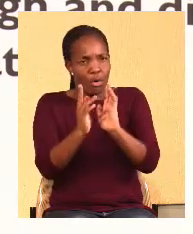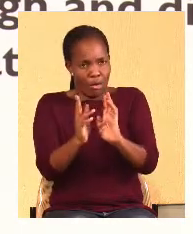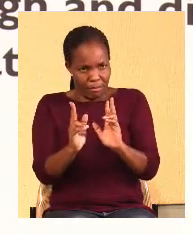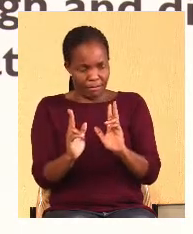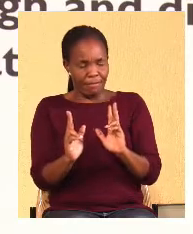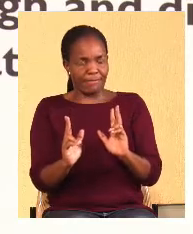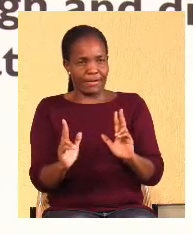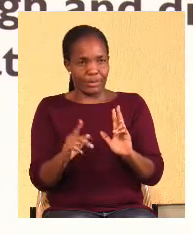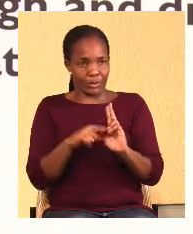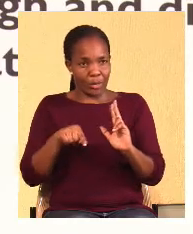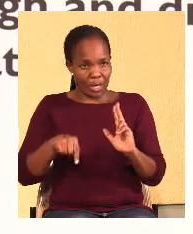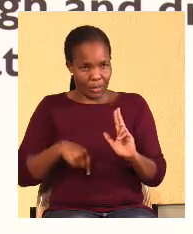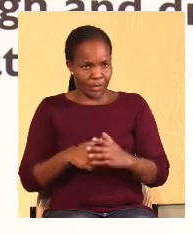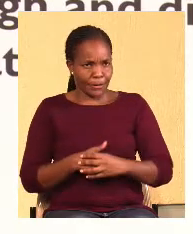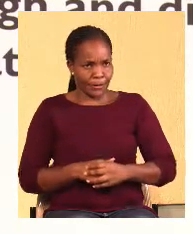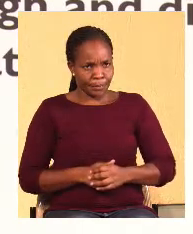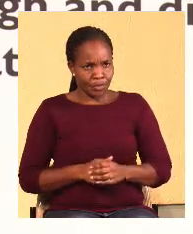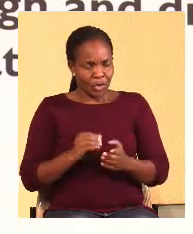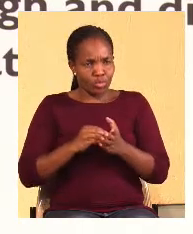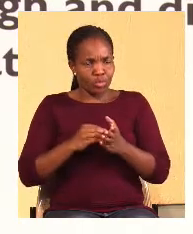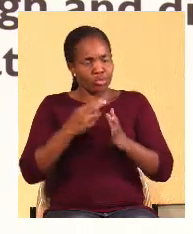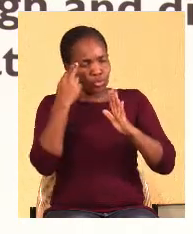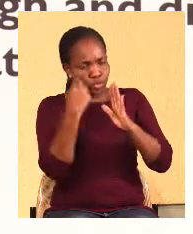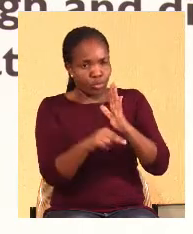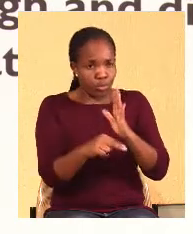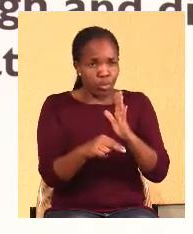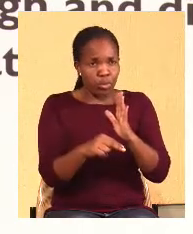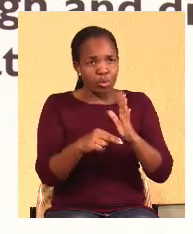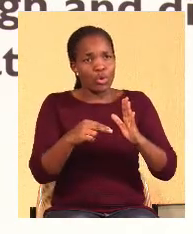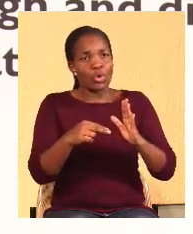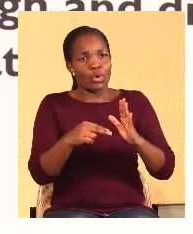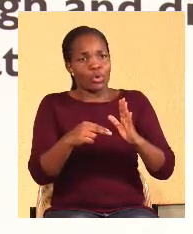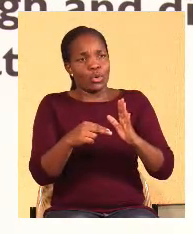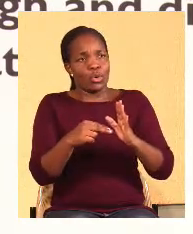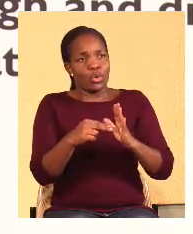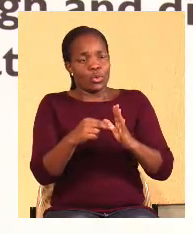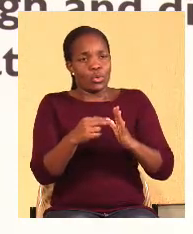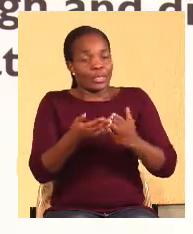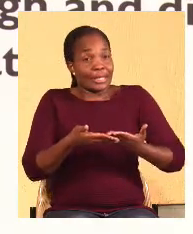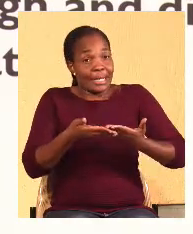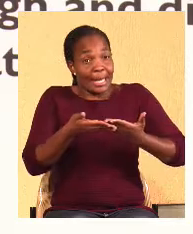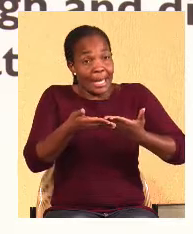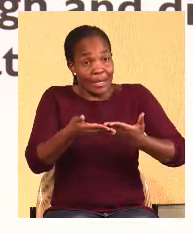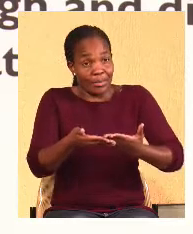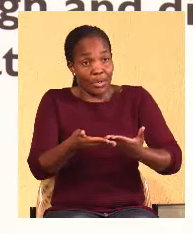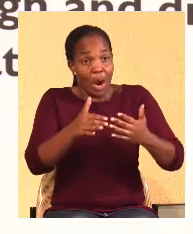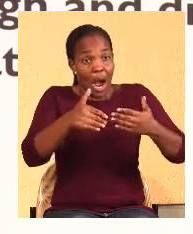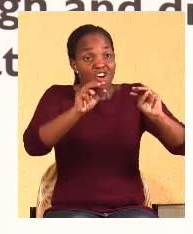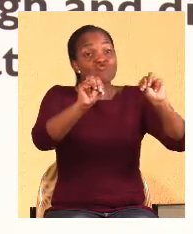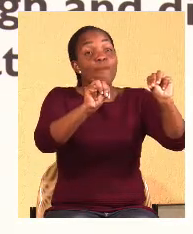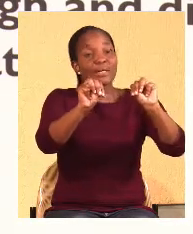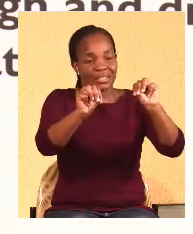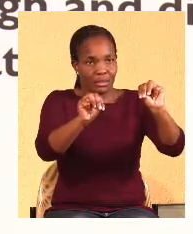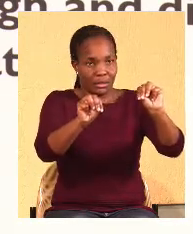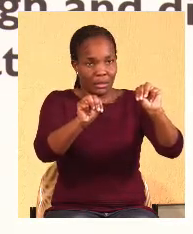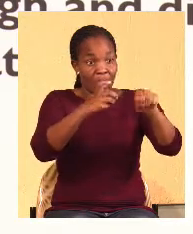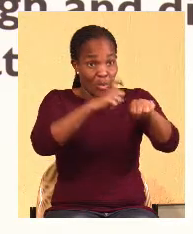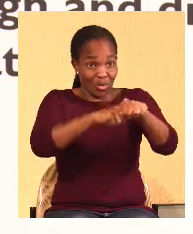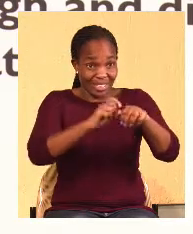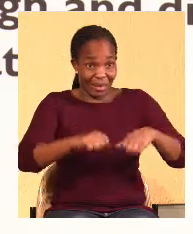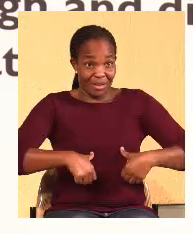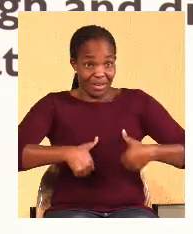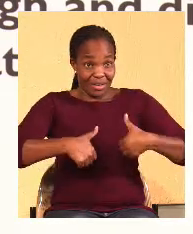perhaps some procedures and rules that will help you facilitate the management, in this instance, a health